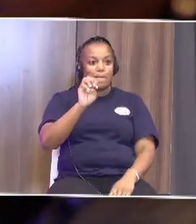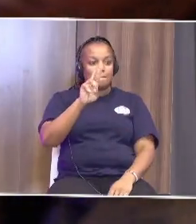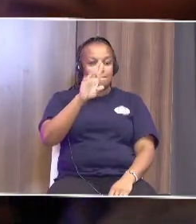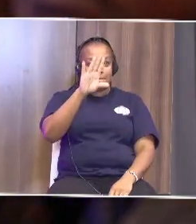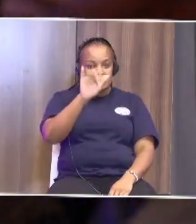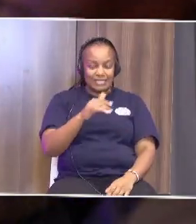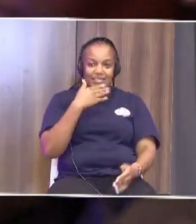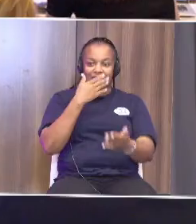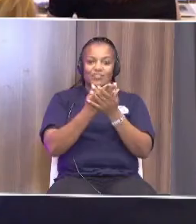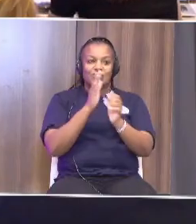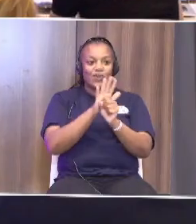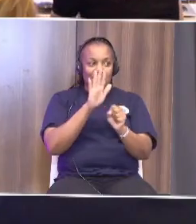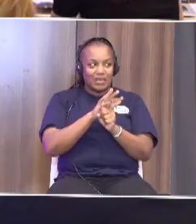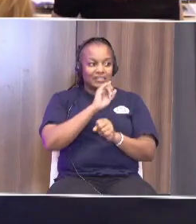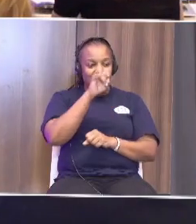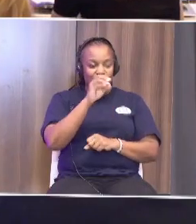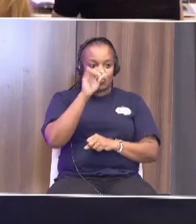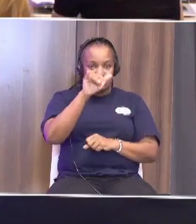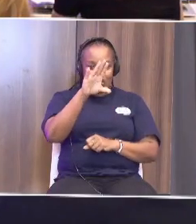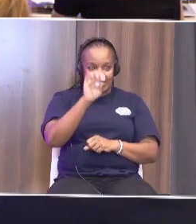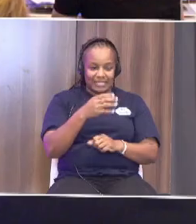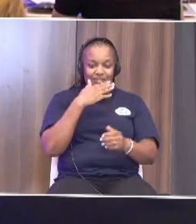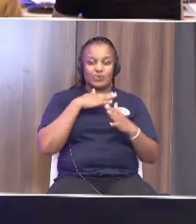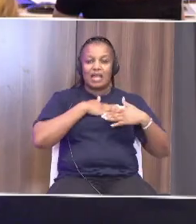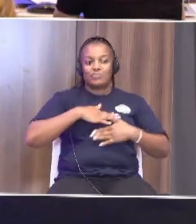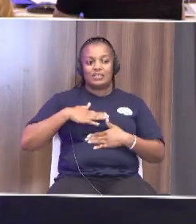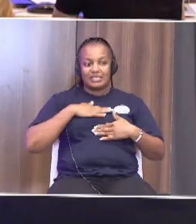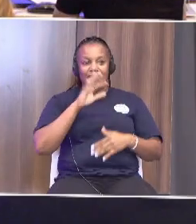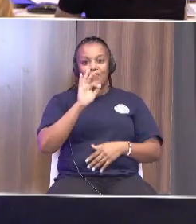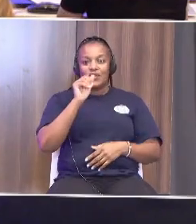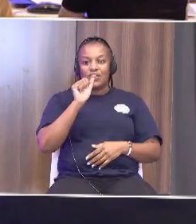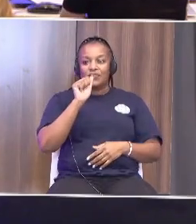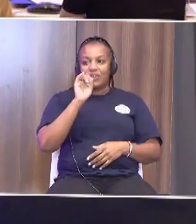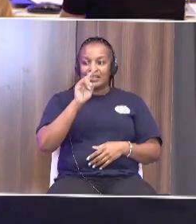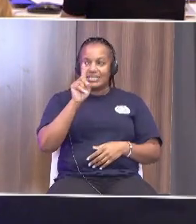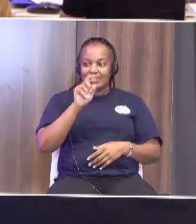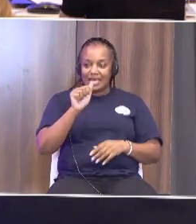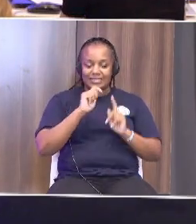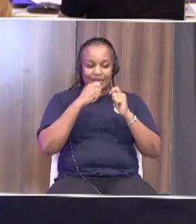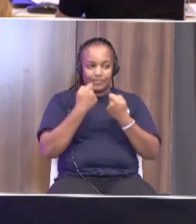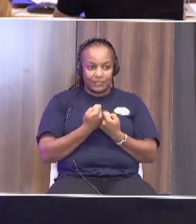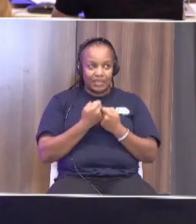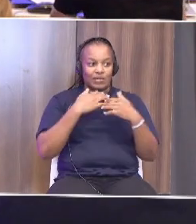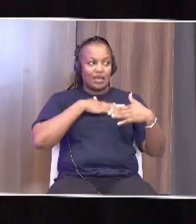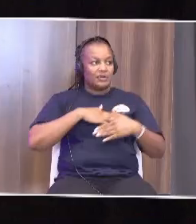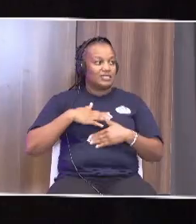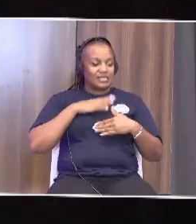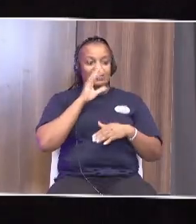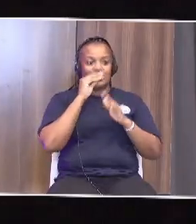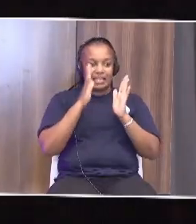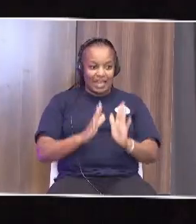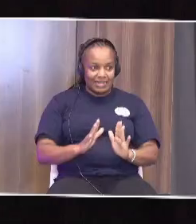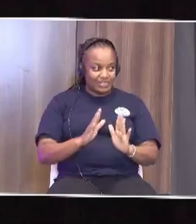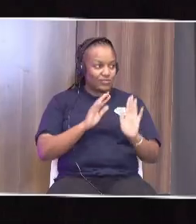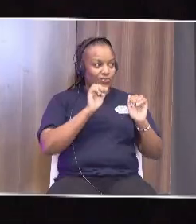much, Joyce. Let's appreciate the Pfizer team, and let's appreciate the speakers for the symposium. You can